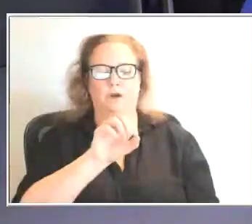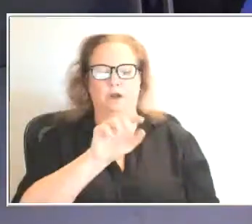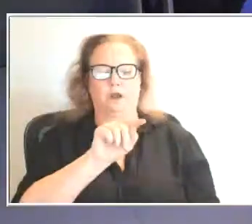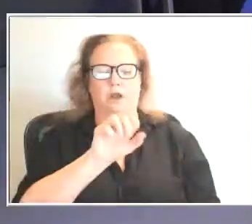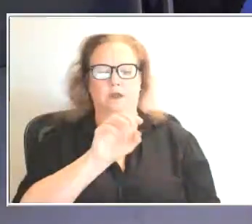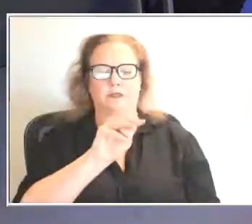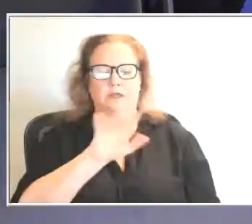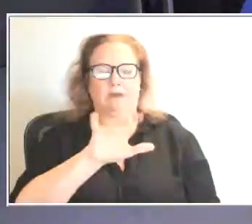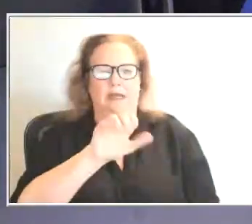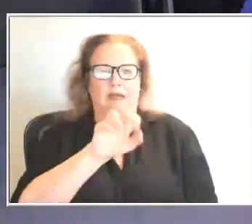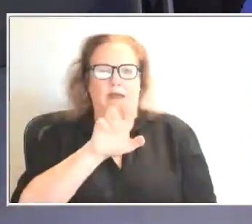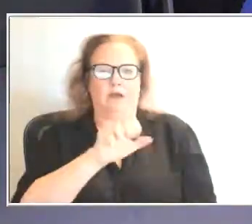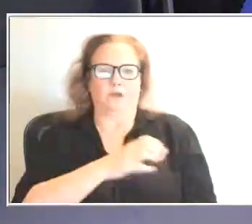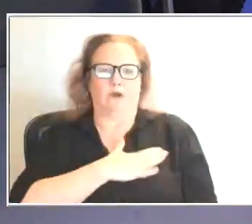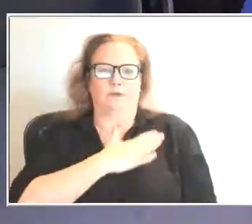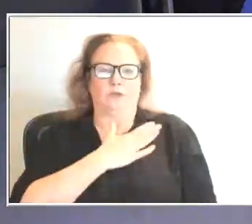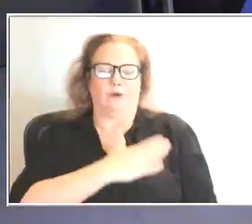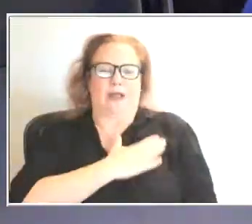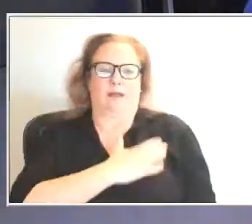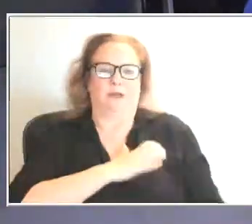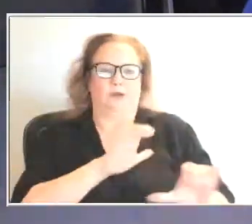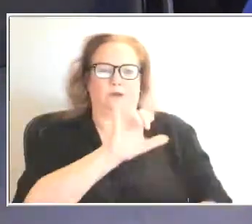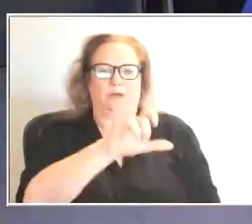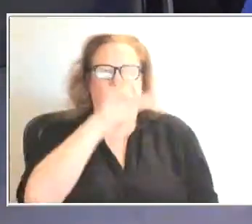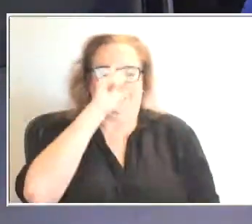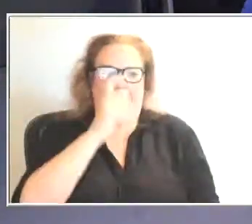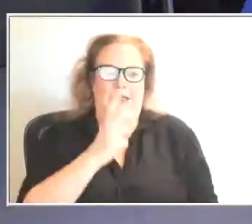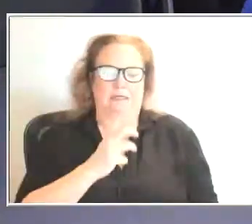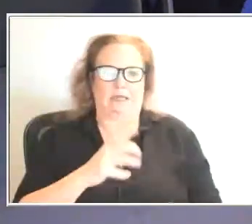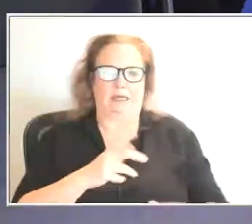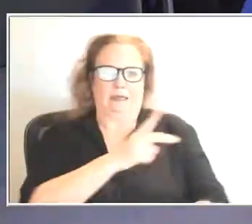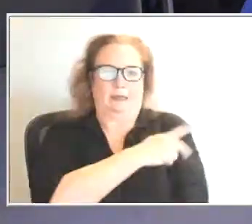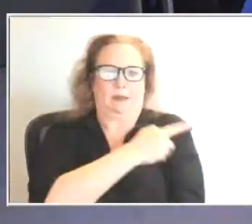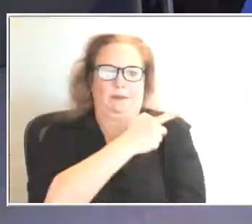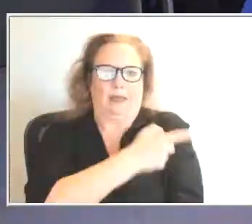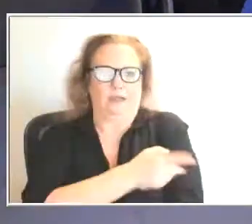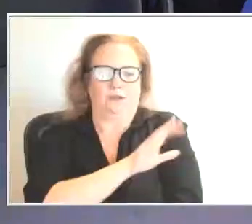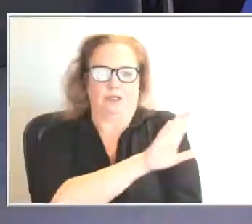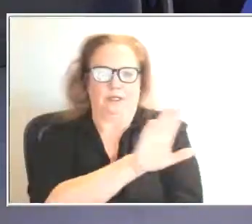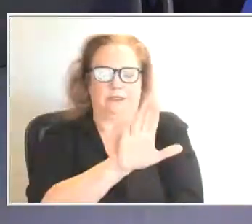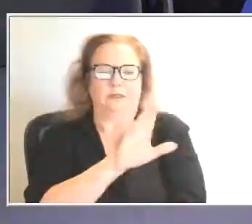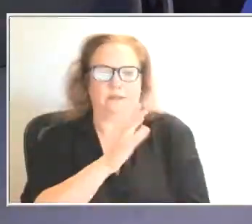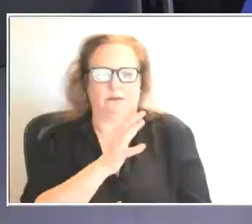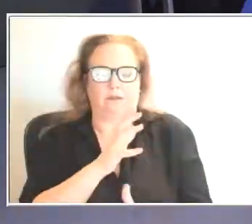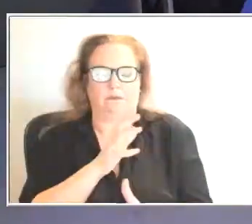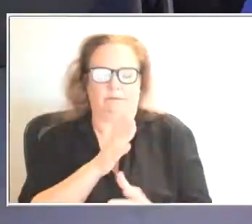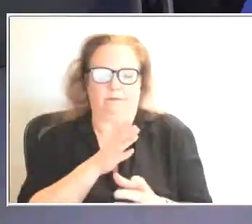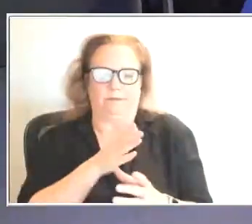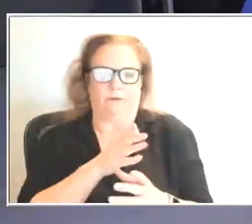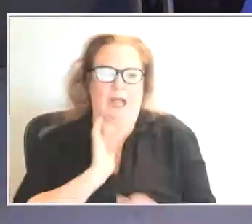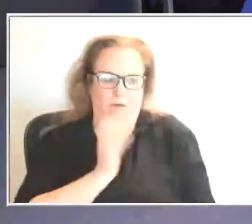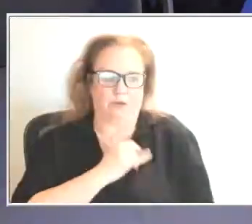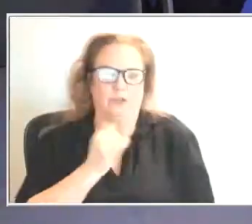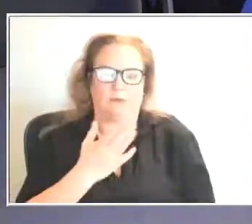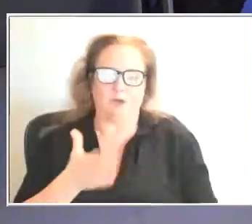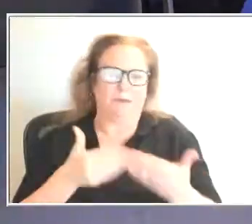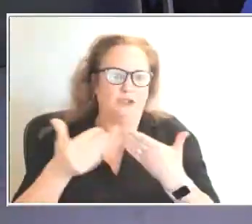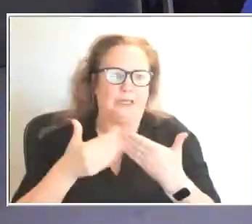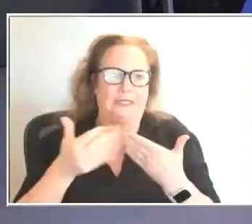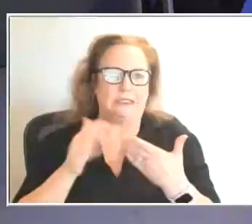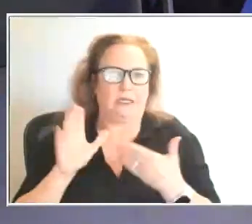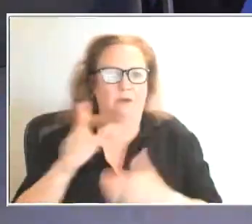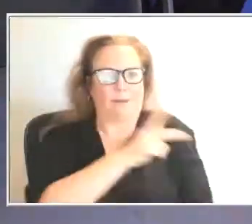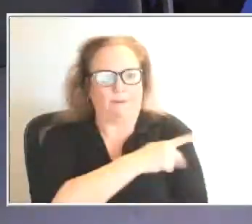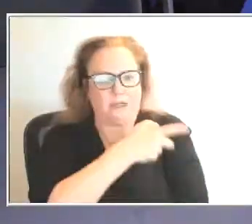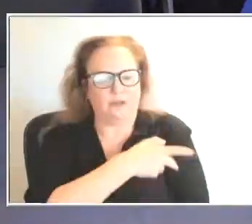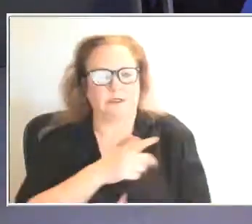so glad you all do that, because it makes the patient's care much easier. It makes our jobs a lot better to have people who